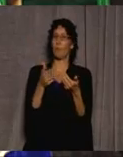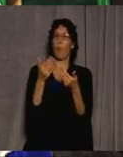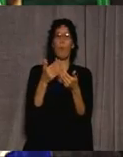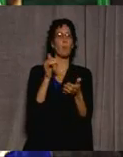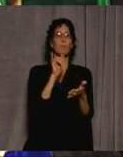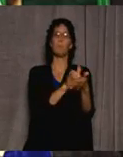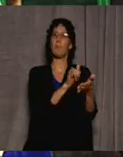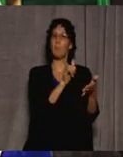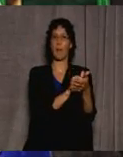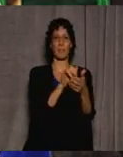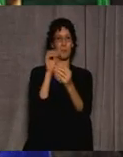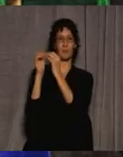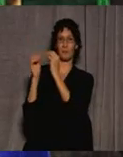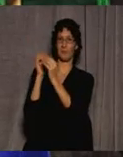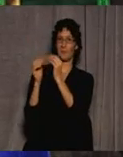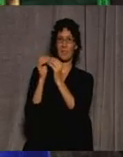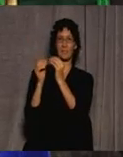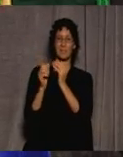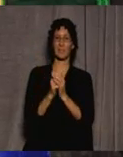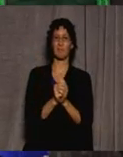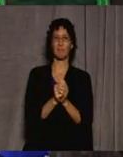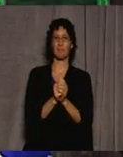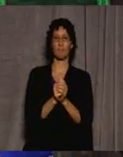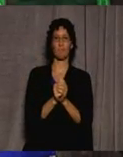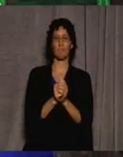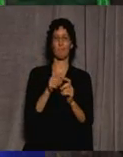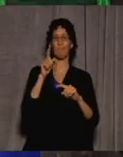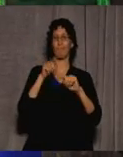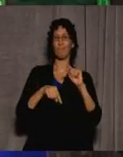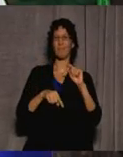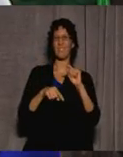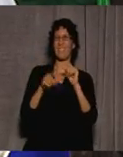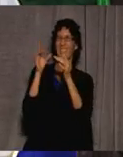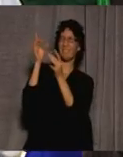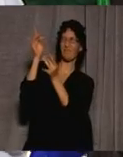impossible to repair or to glue.